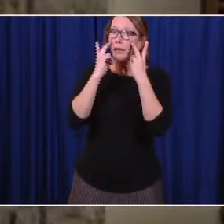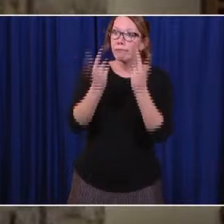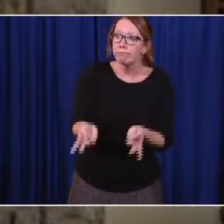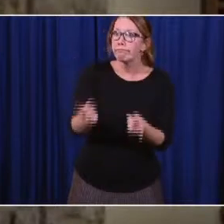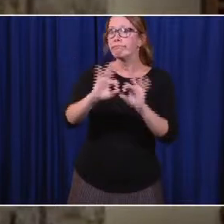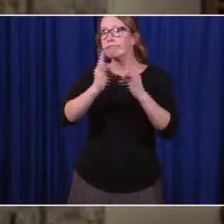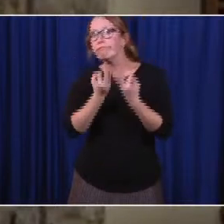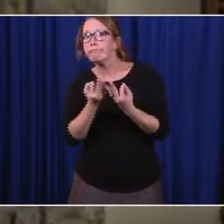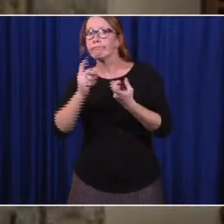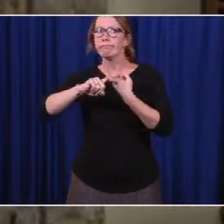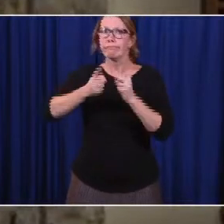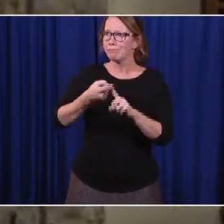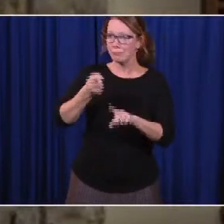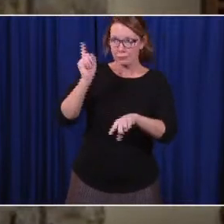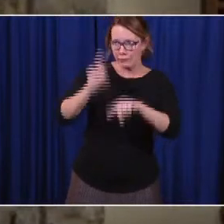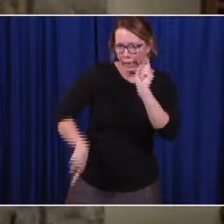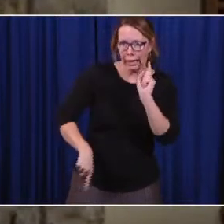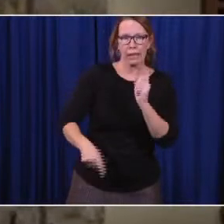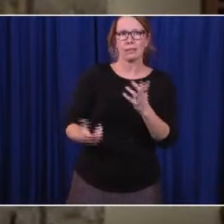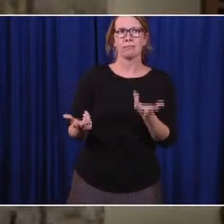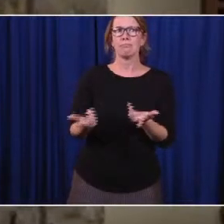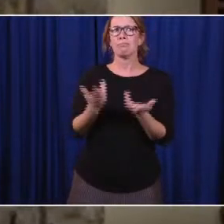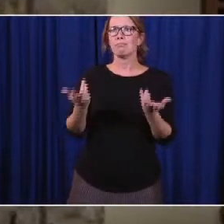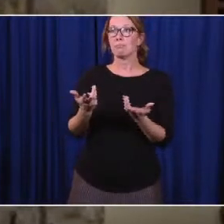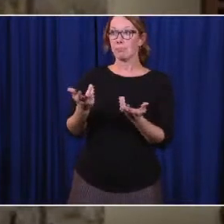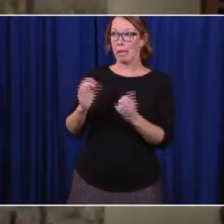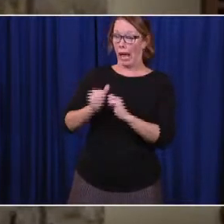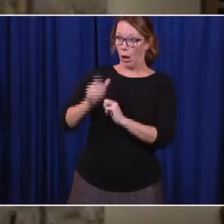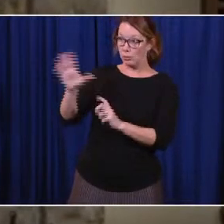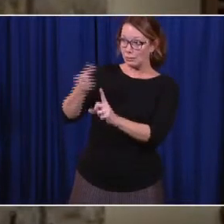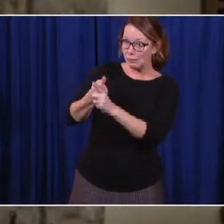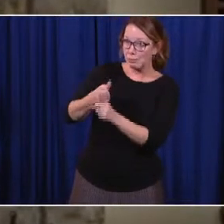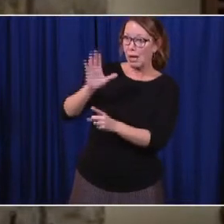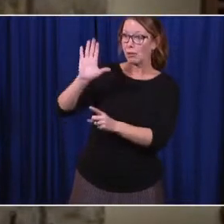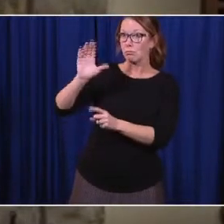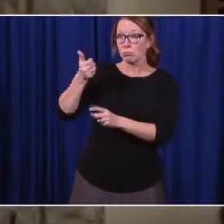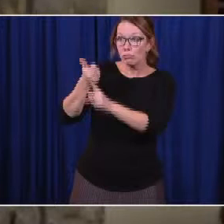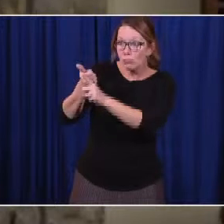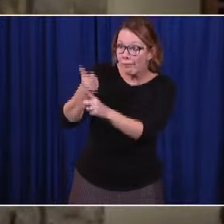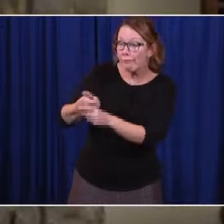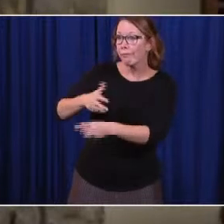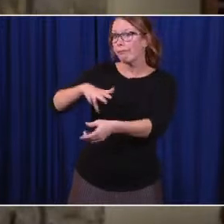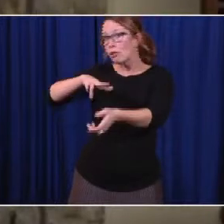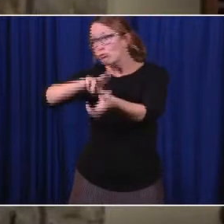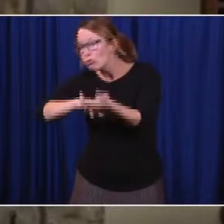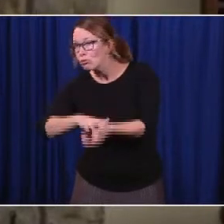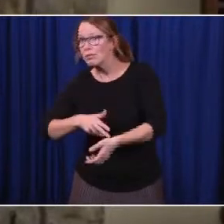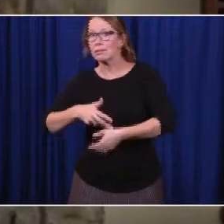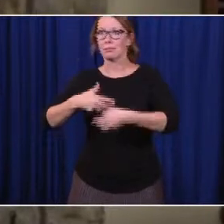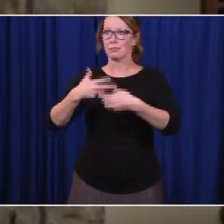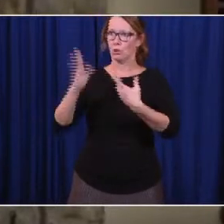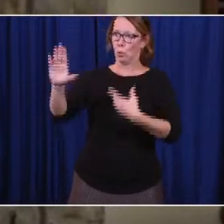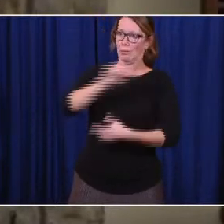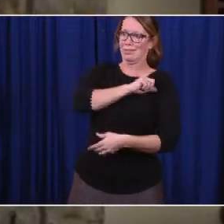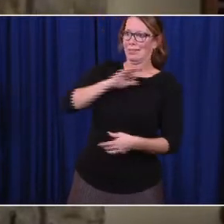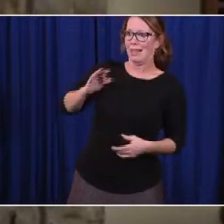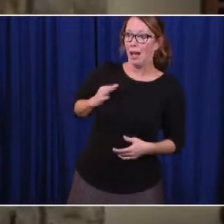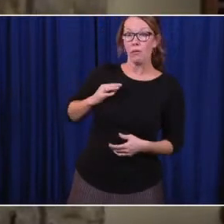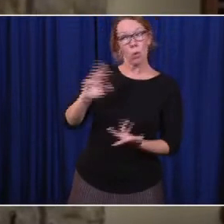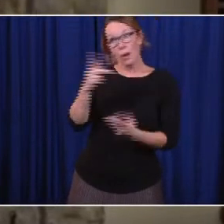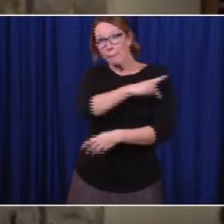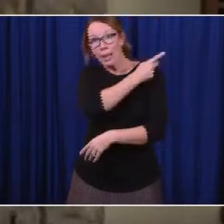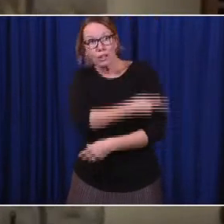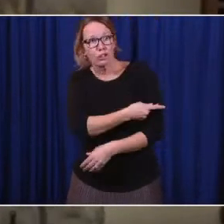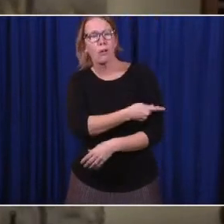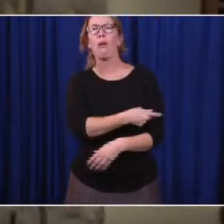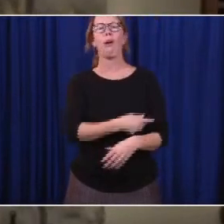loved ones, and how that impacts you, your nurses, and how that impacts, the patients who are there. Oh